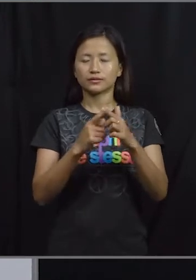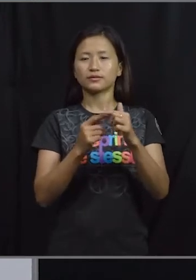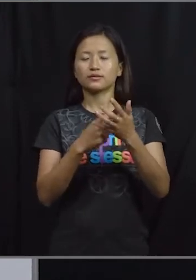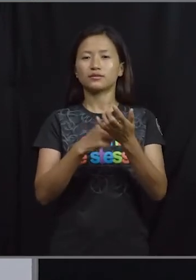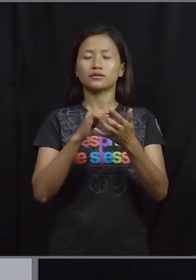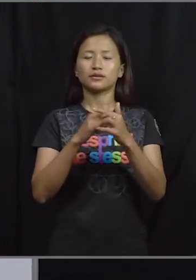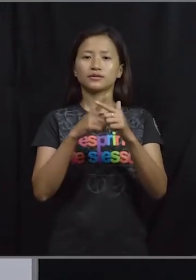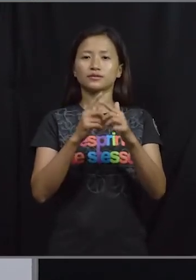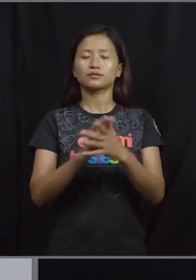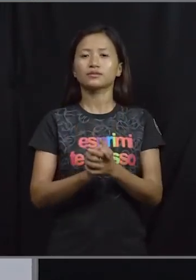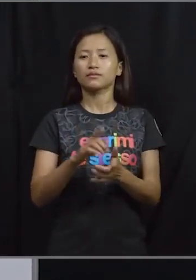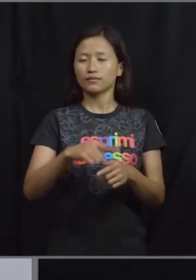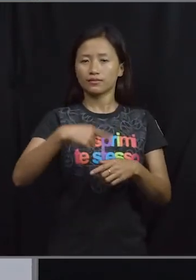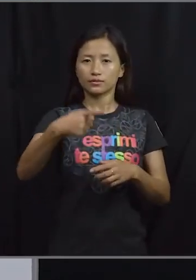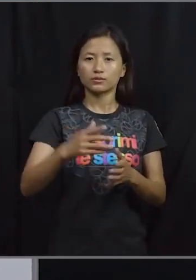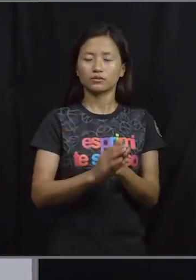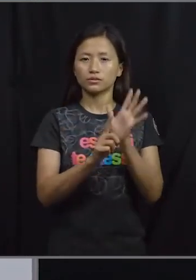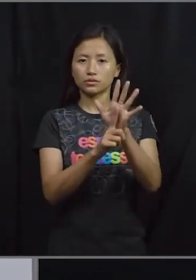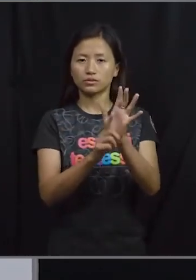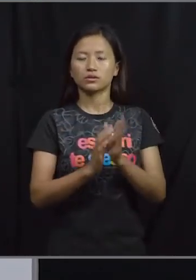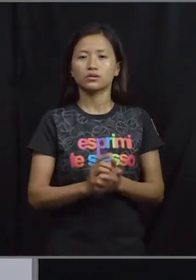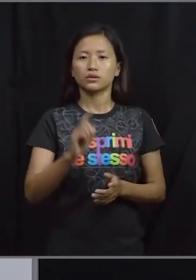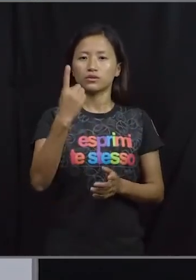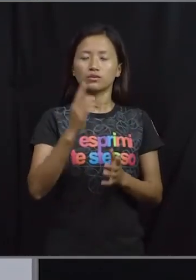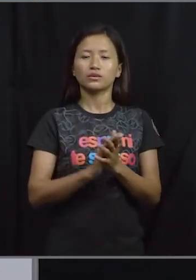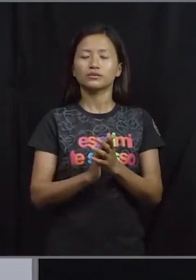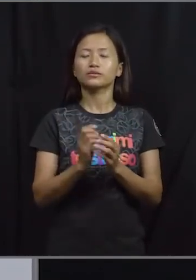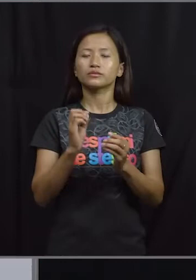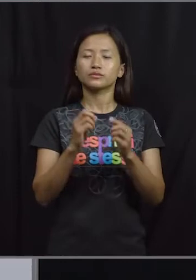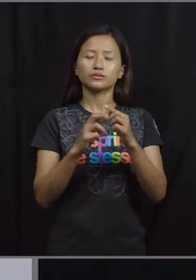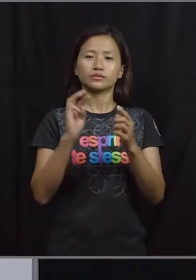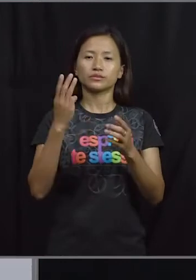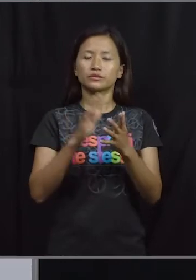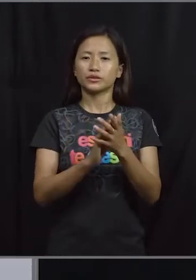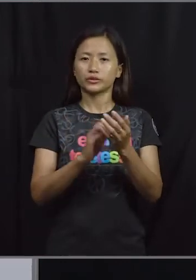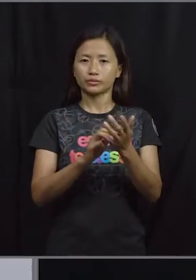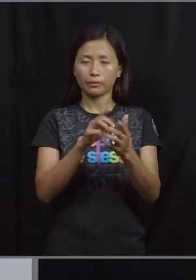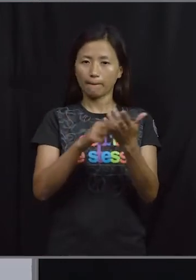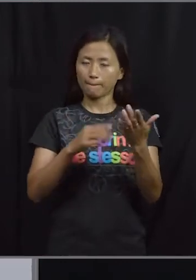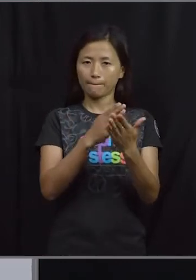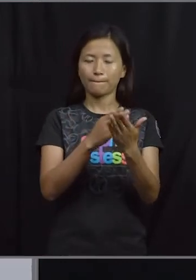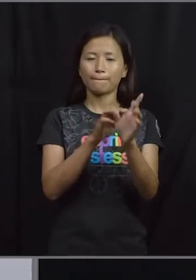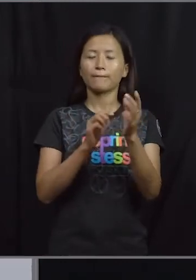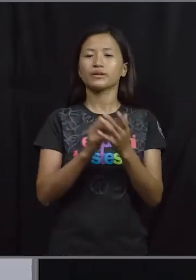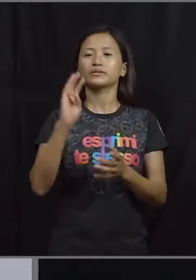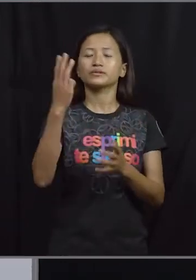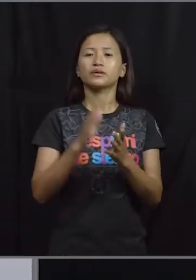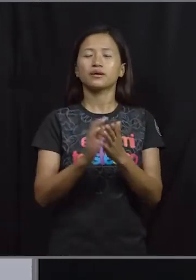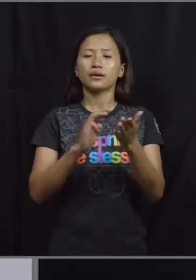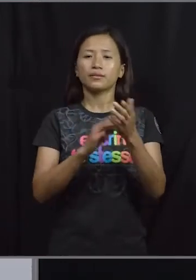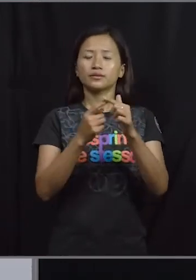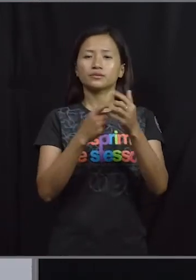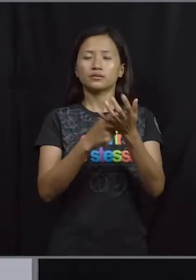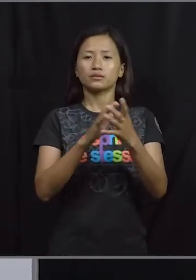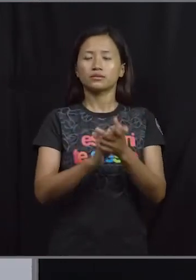Okay. Next, I'll show you one 3 by 3 matrix. Let us take A